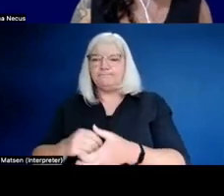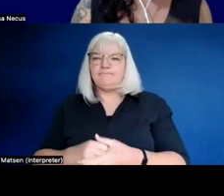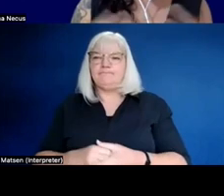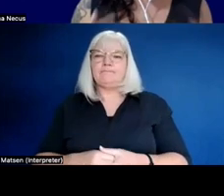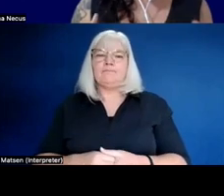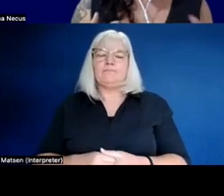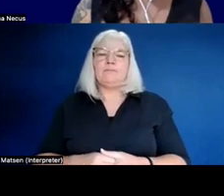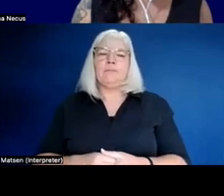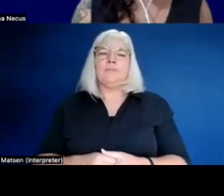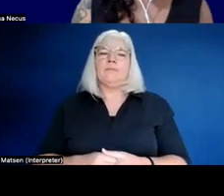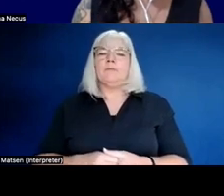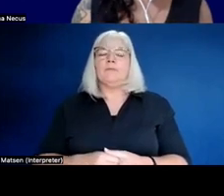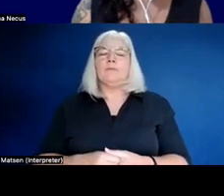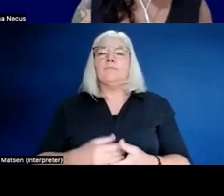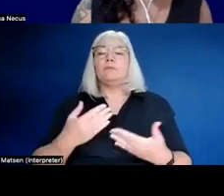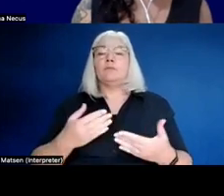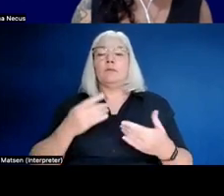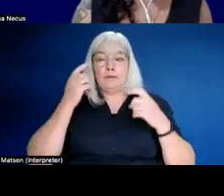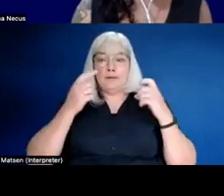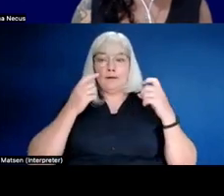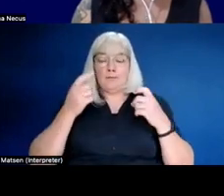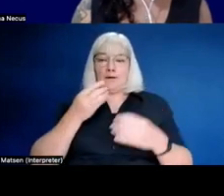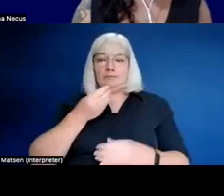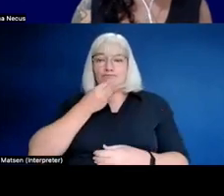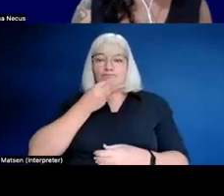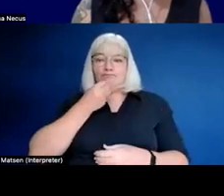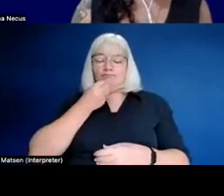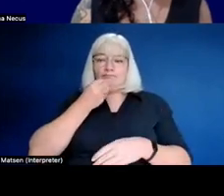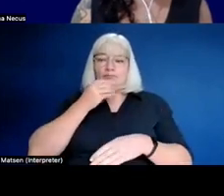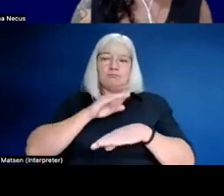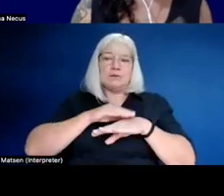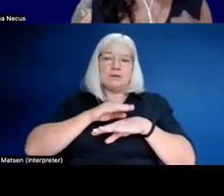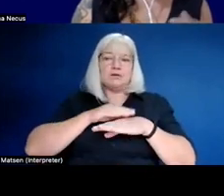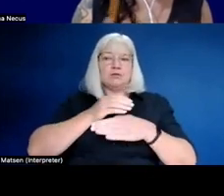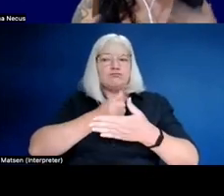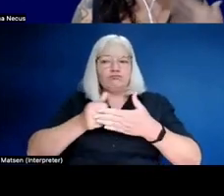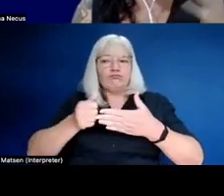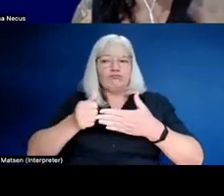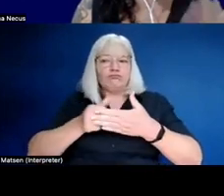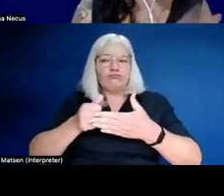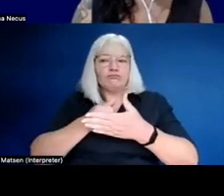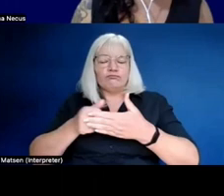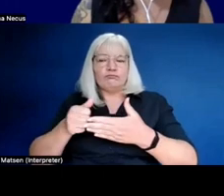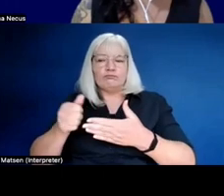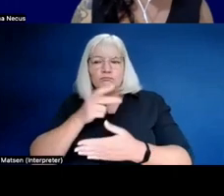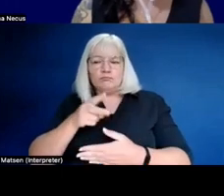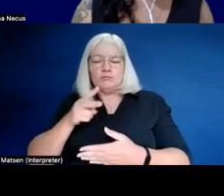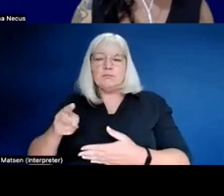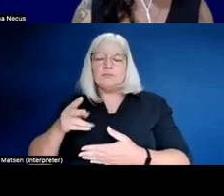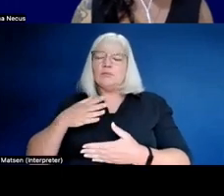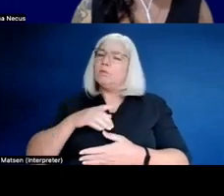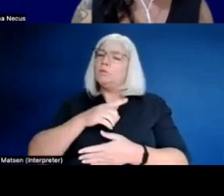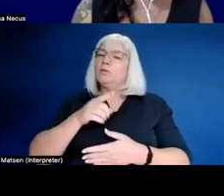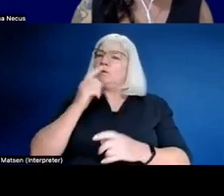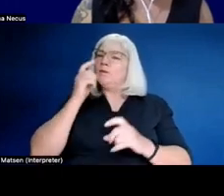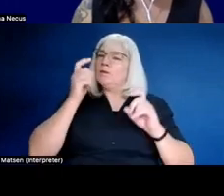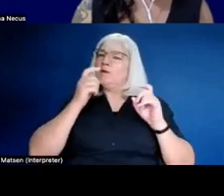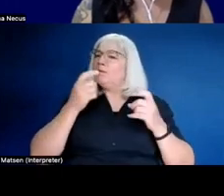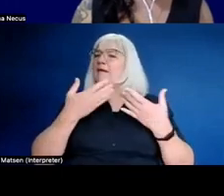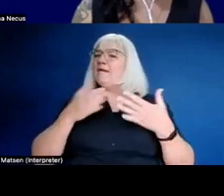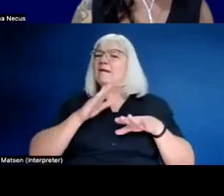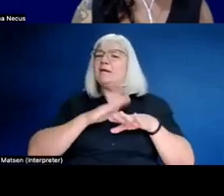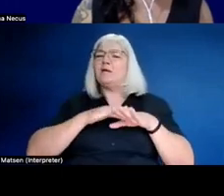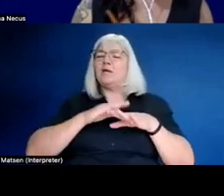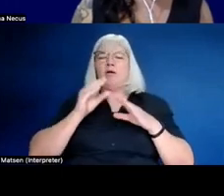So when we're thinking about creating our mealtime routine, I'd like to think of the key elements of any mealtime